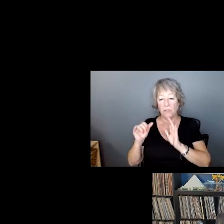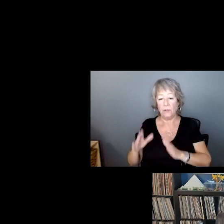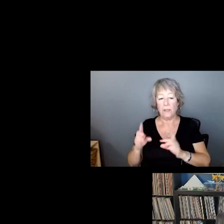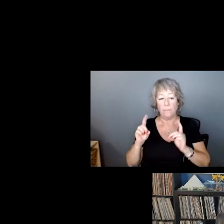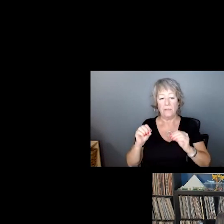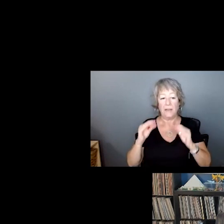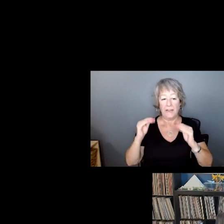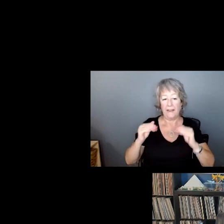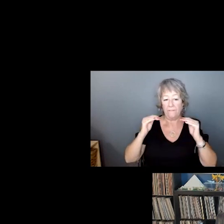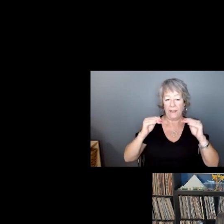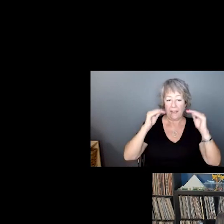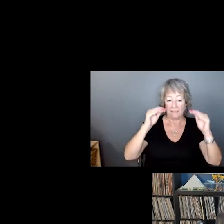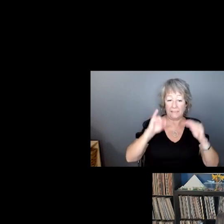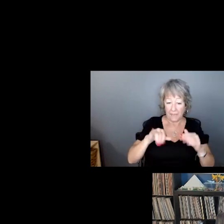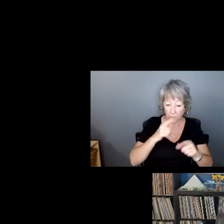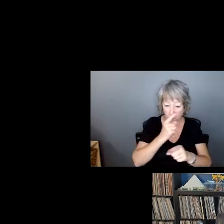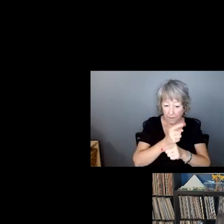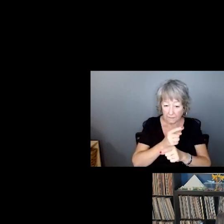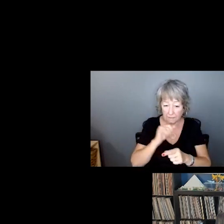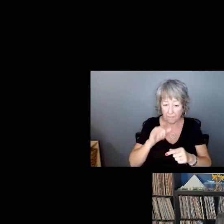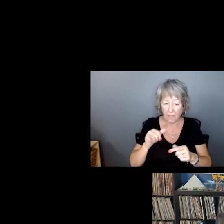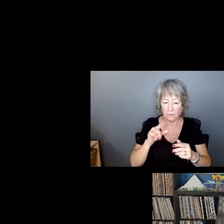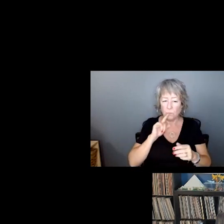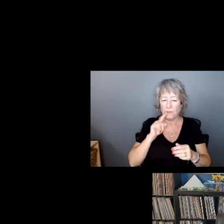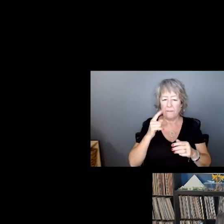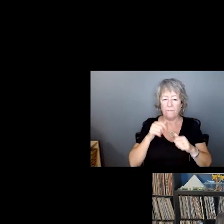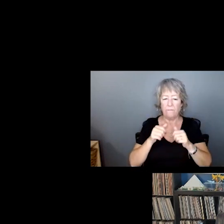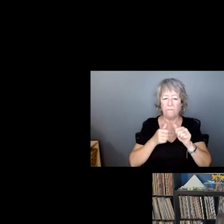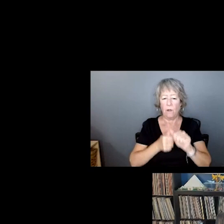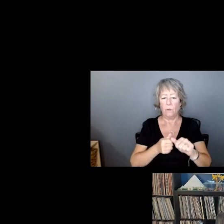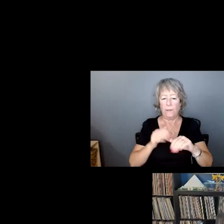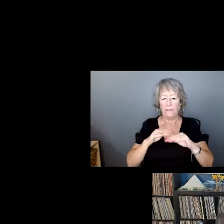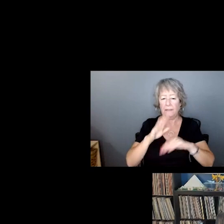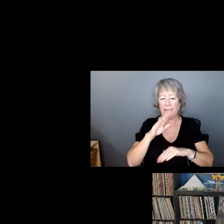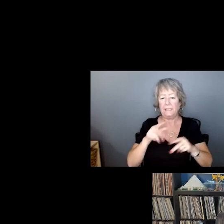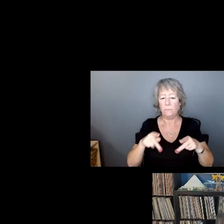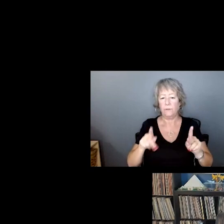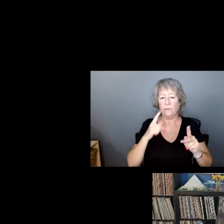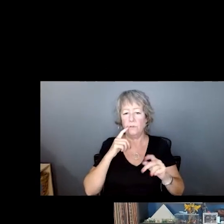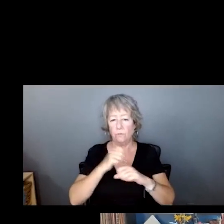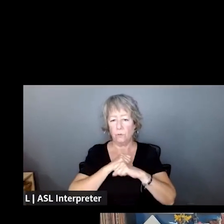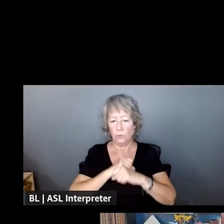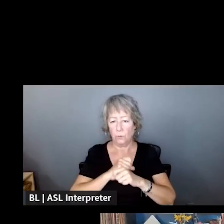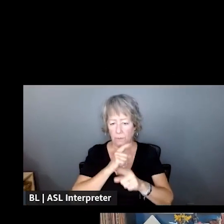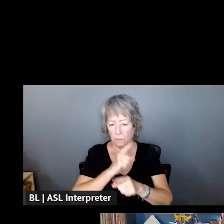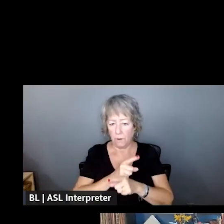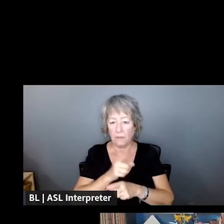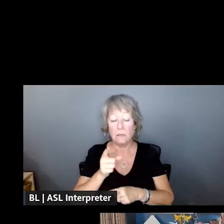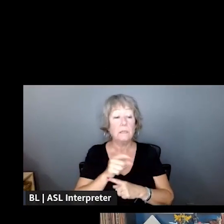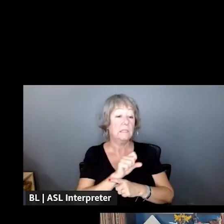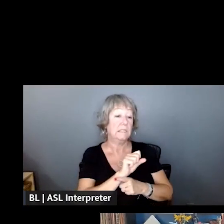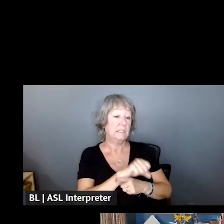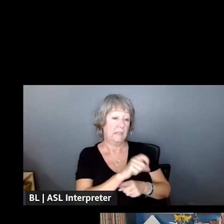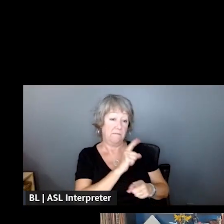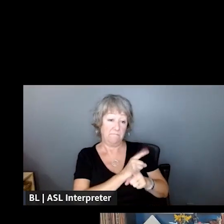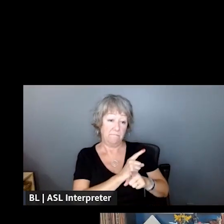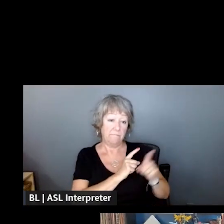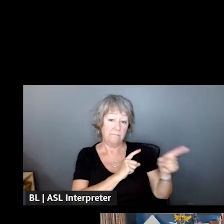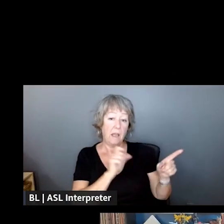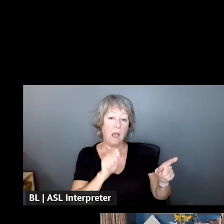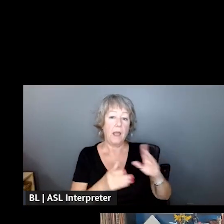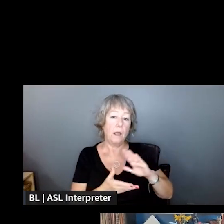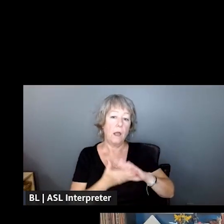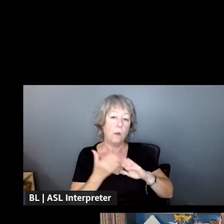through IAM role definitions. Is that correct? Yes. And I also showed you here that I ran the data